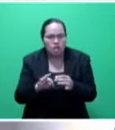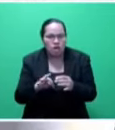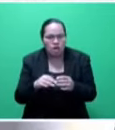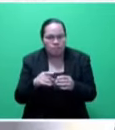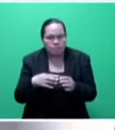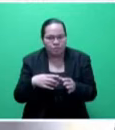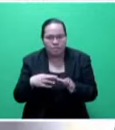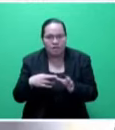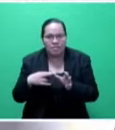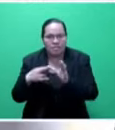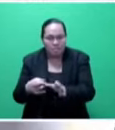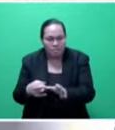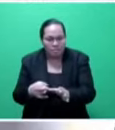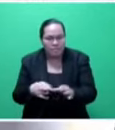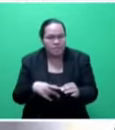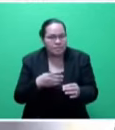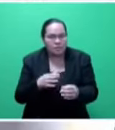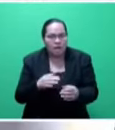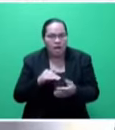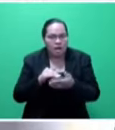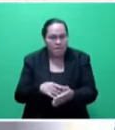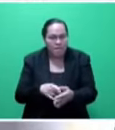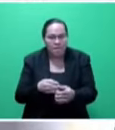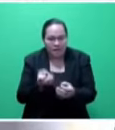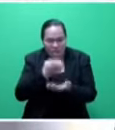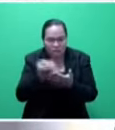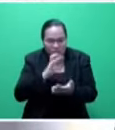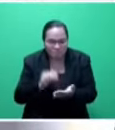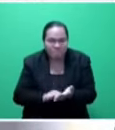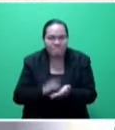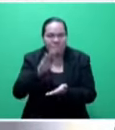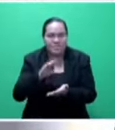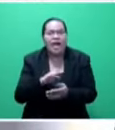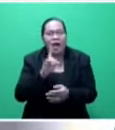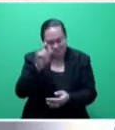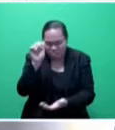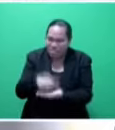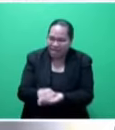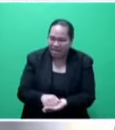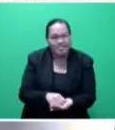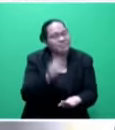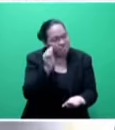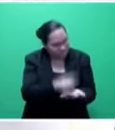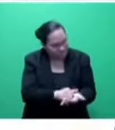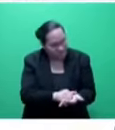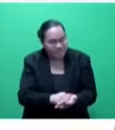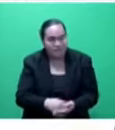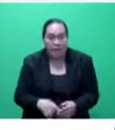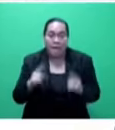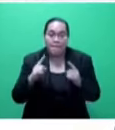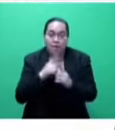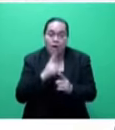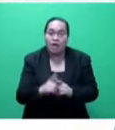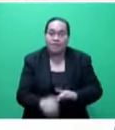economy, which is what we'll have to do. Of course, that's correct. This was not designed to stimulate the economy. There's nothing.